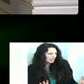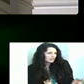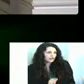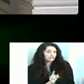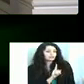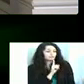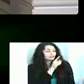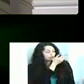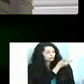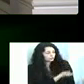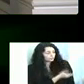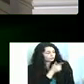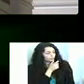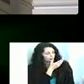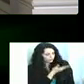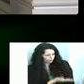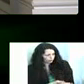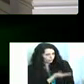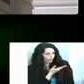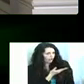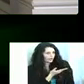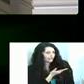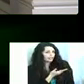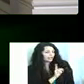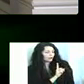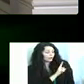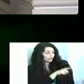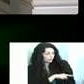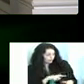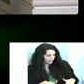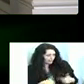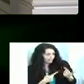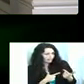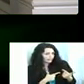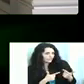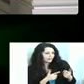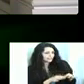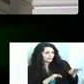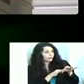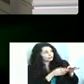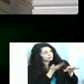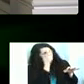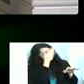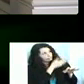It's you, it's who you are and the way you live that count before God.